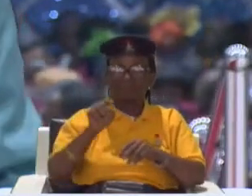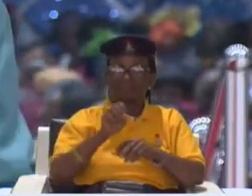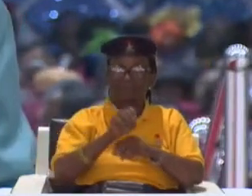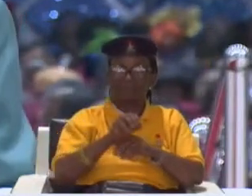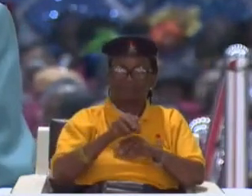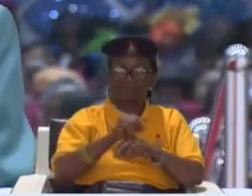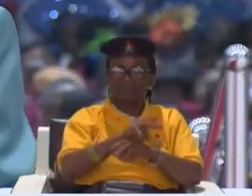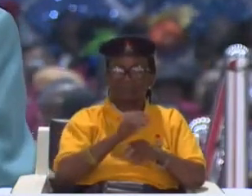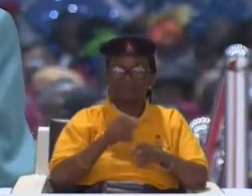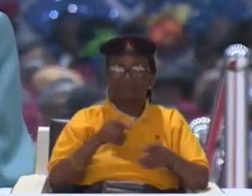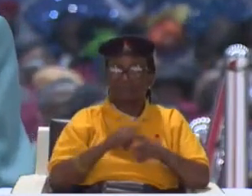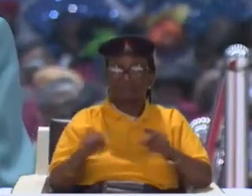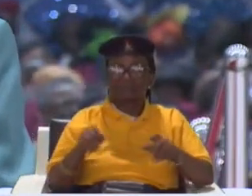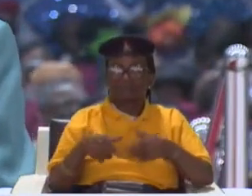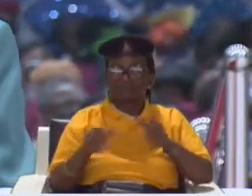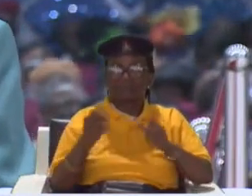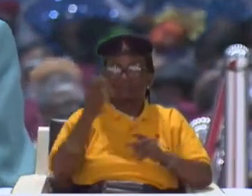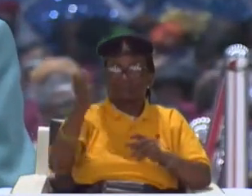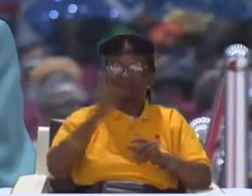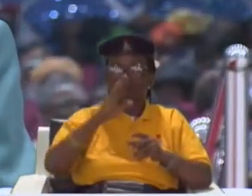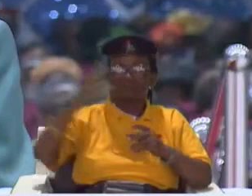there be light can be